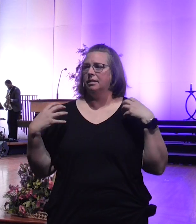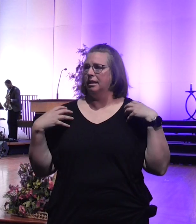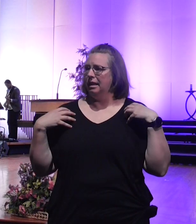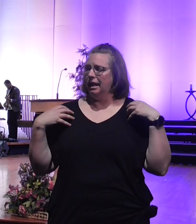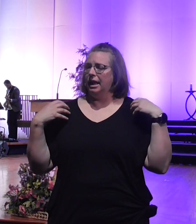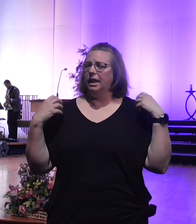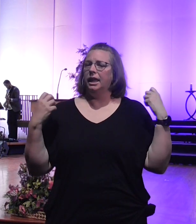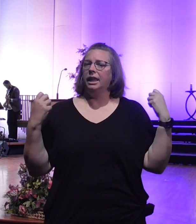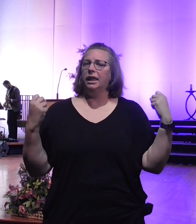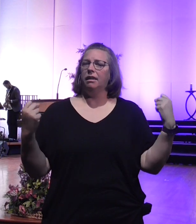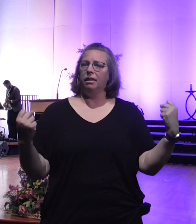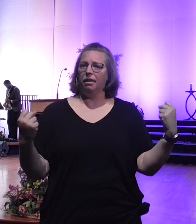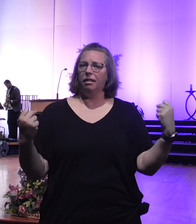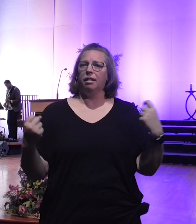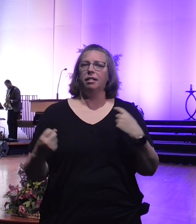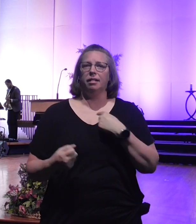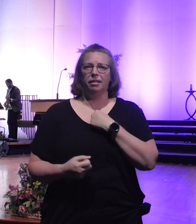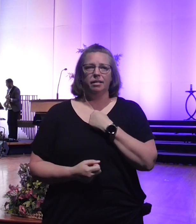heal me,